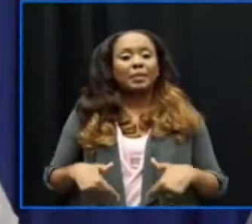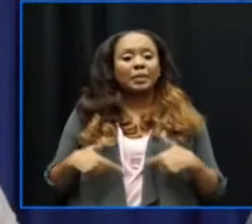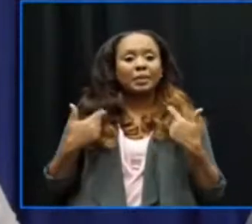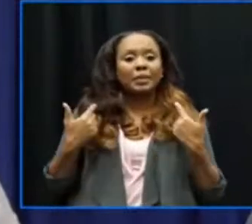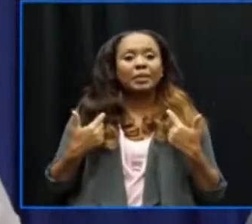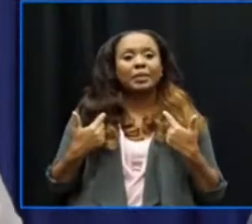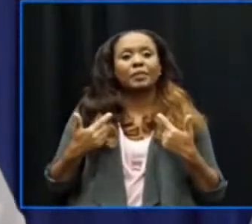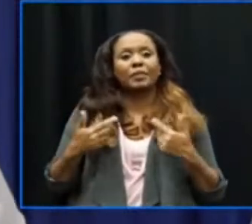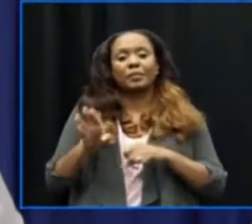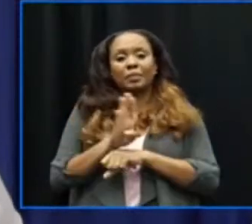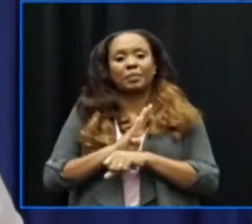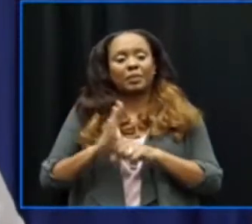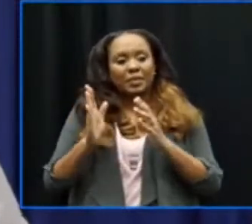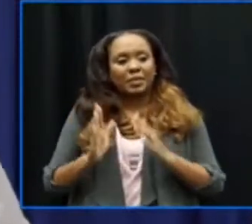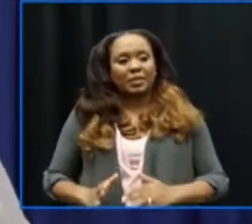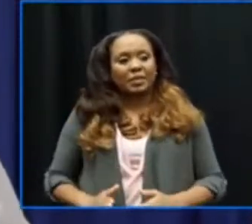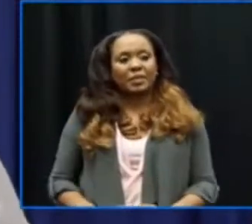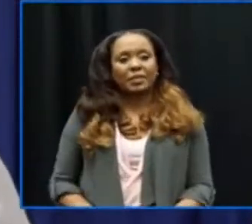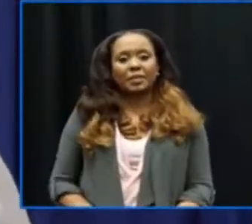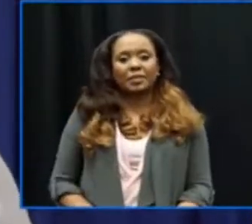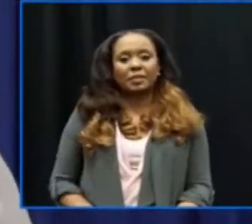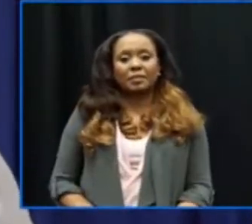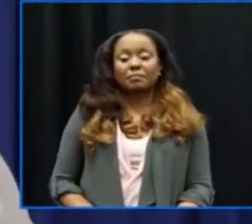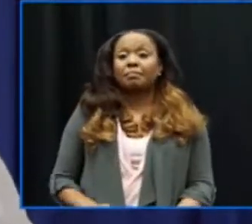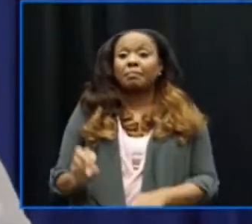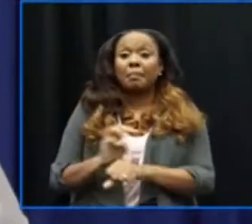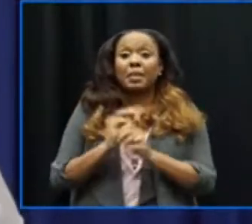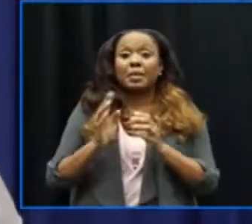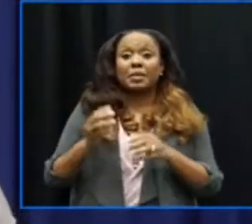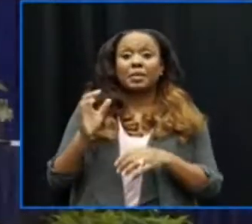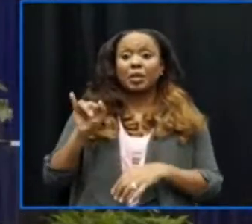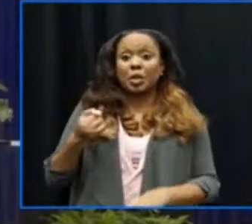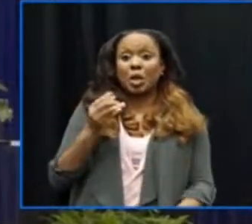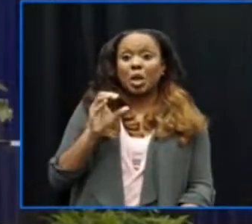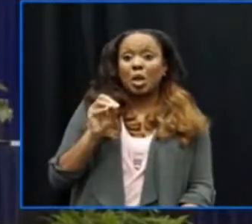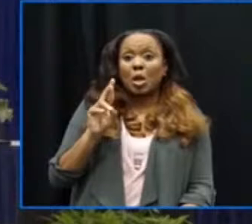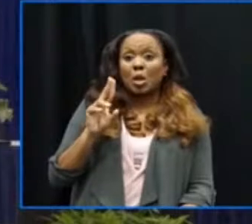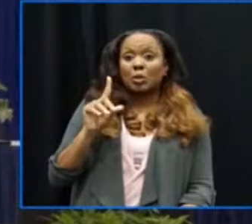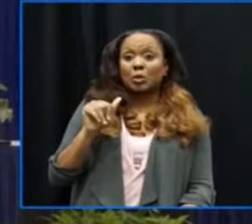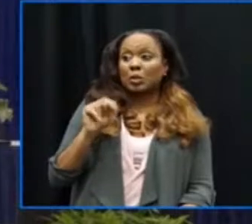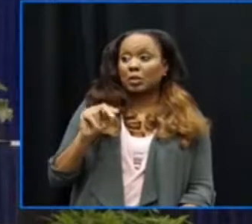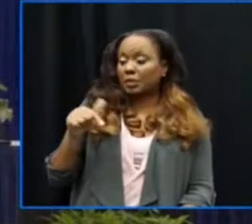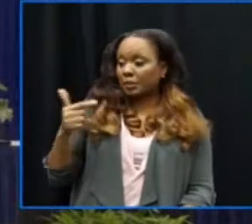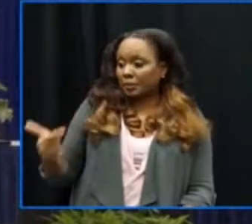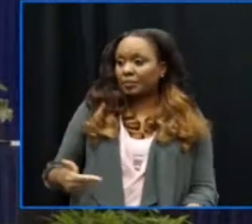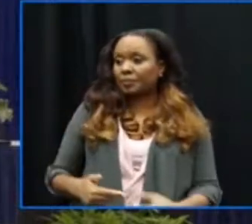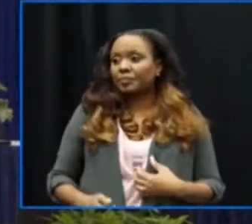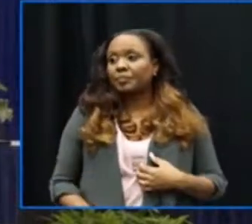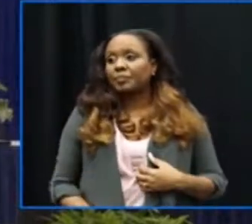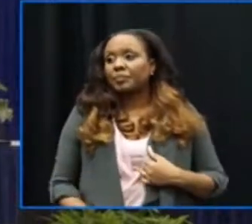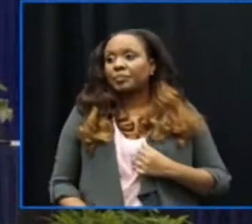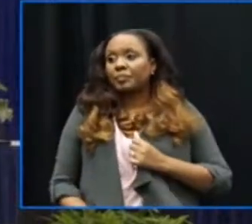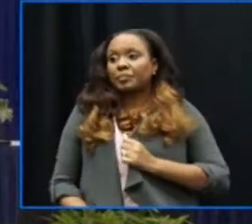as Barbadians of surviving. Minister Jordan. Thank you very much, Prime Minister. And